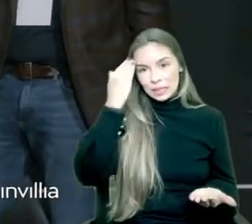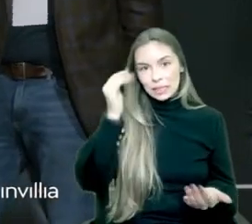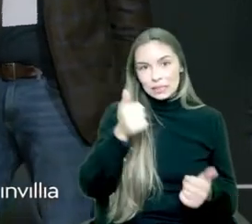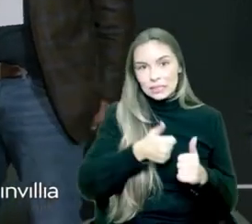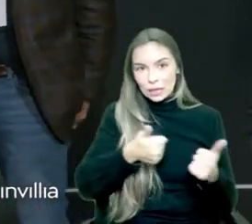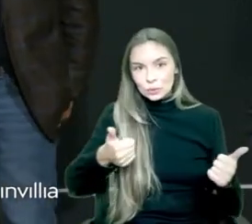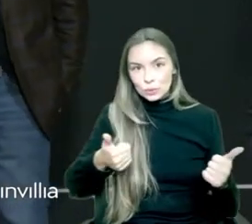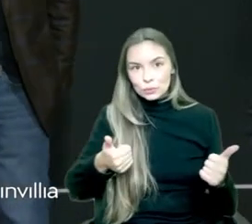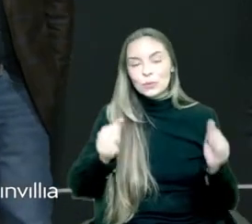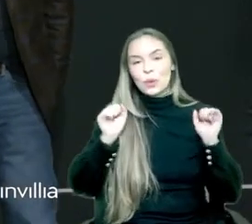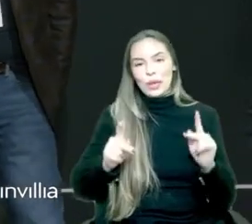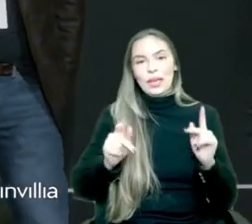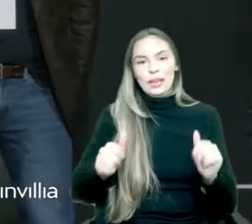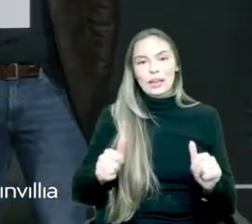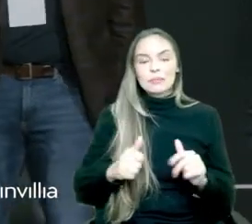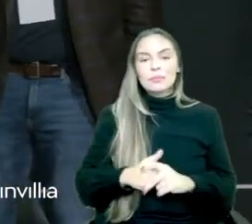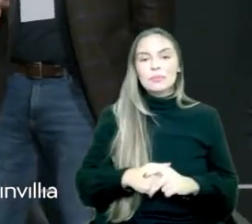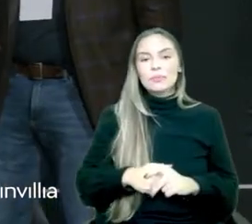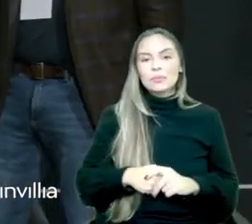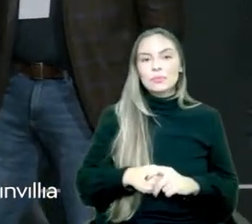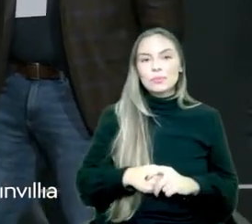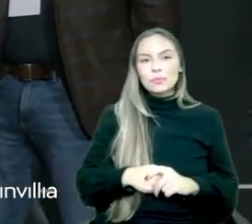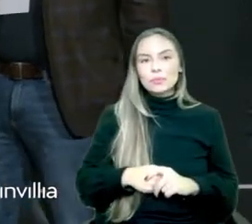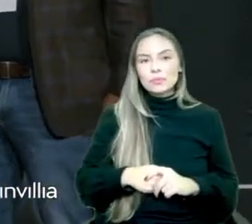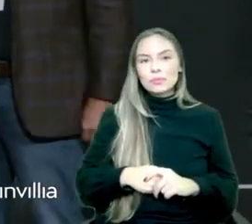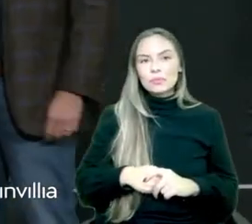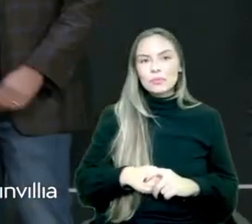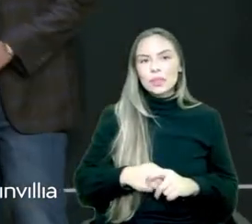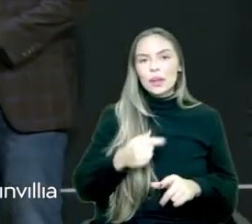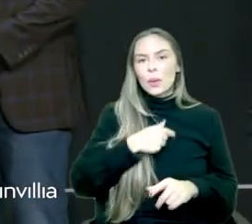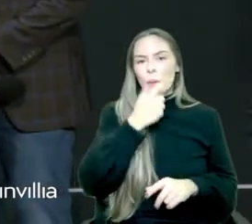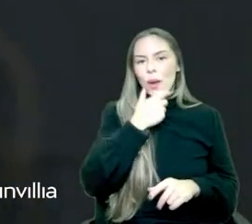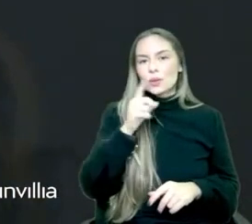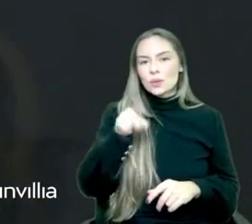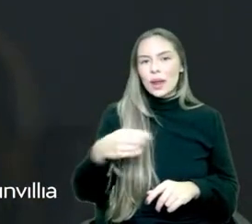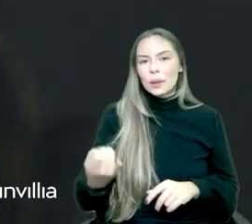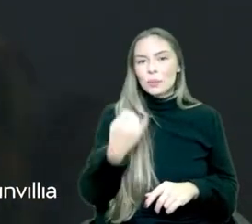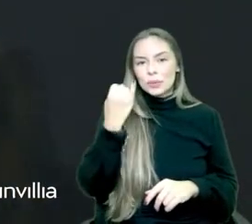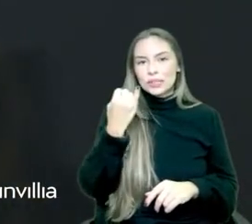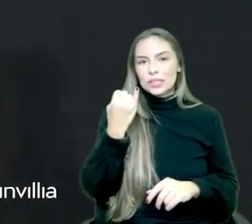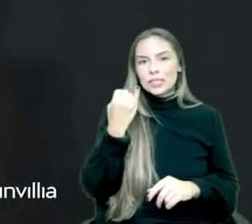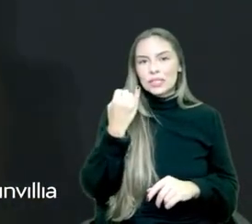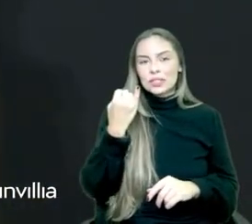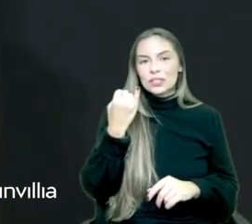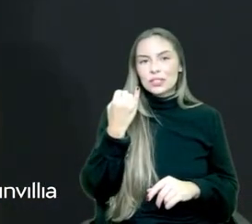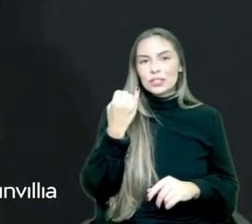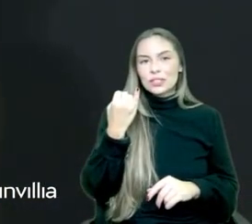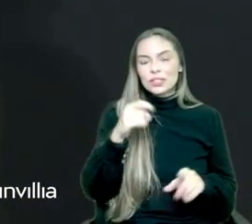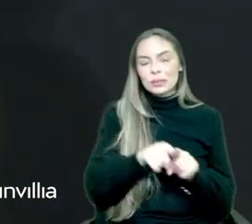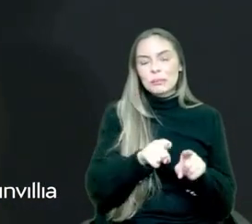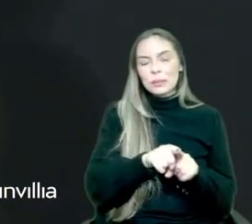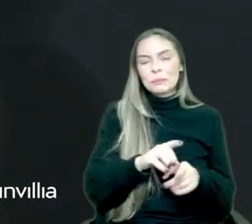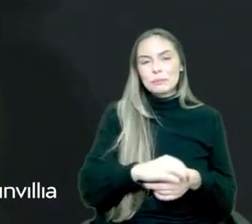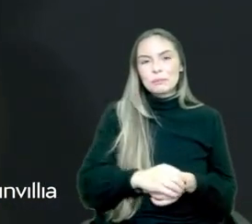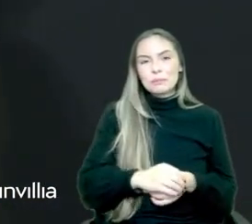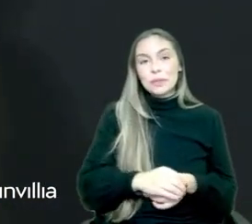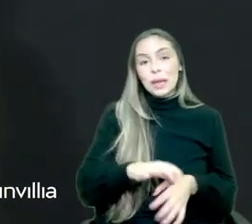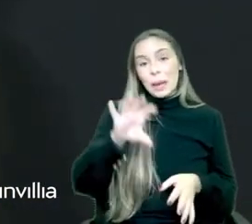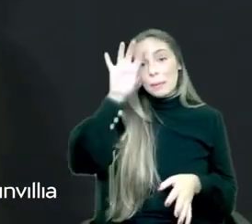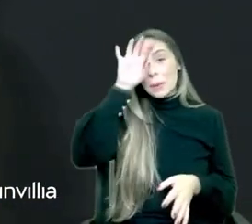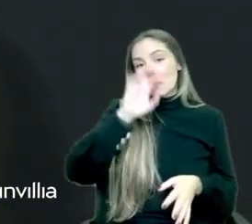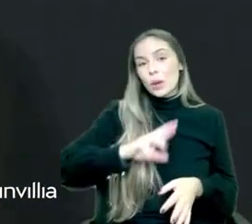Okay. I think it's important too. Now, memory is not the only thing that's